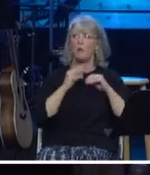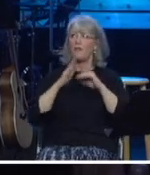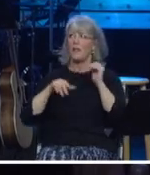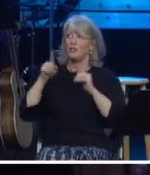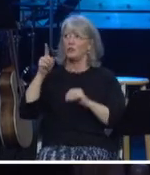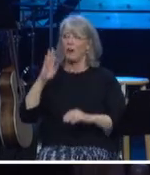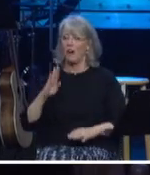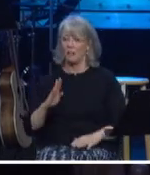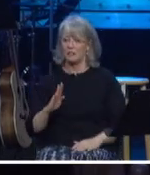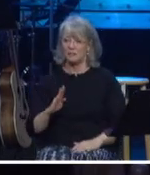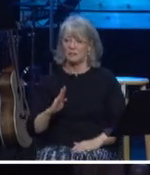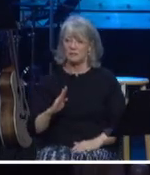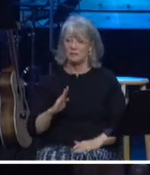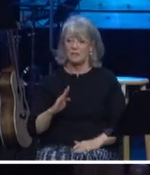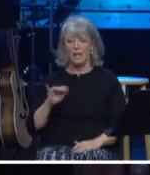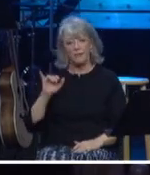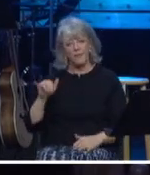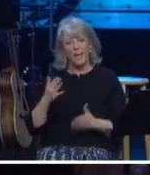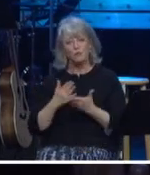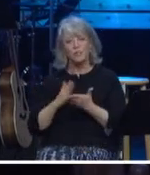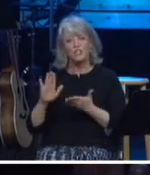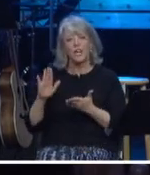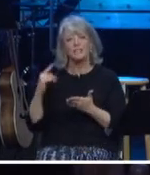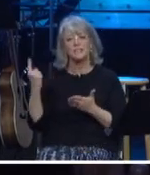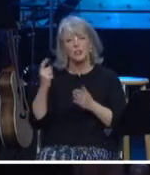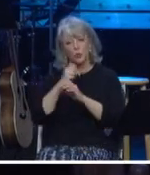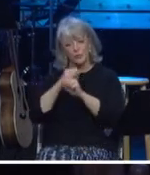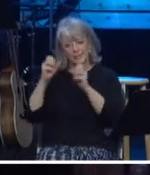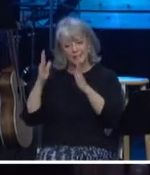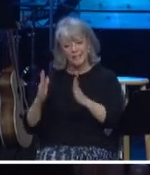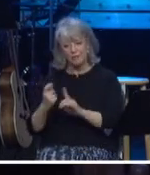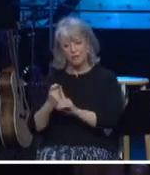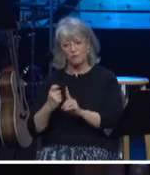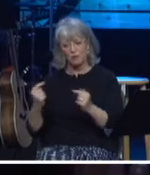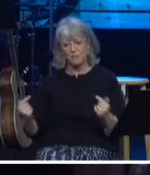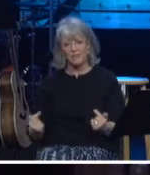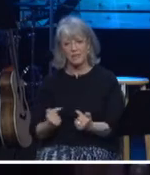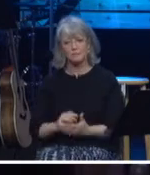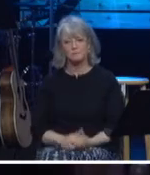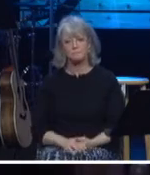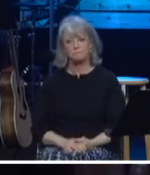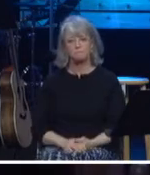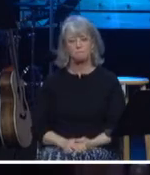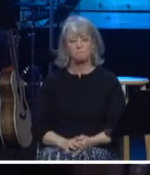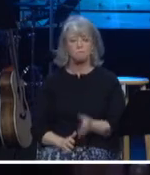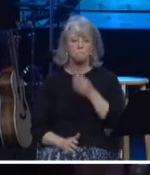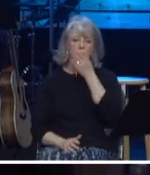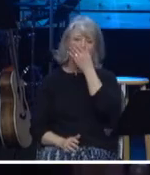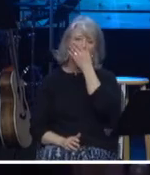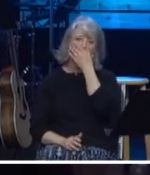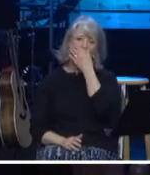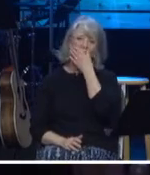And in so doing, they reject the only Savior from sin.